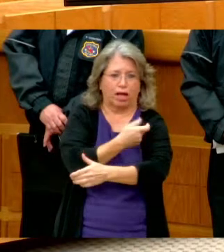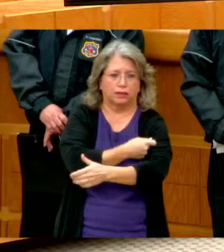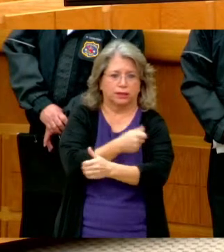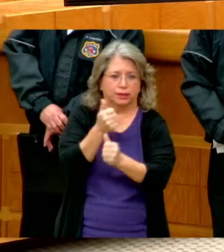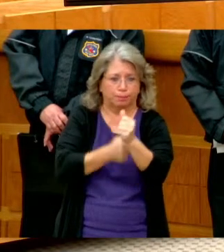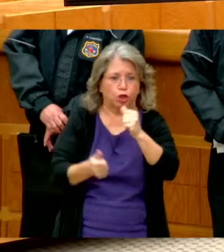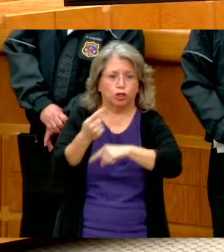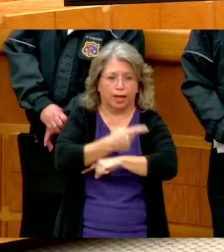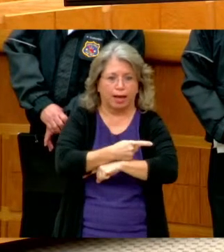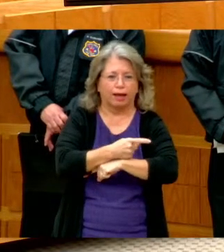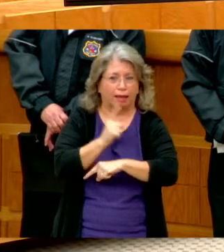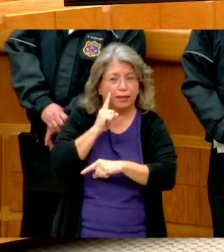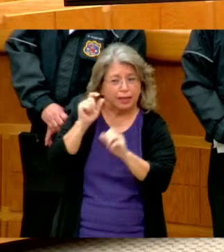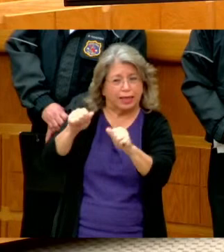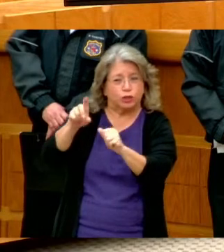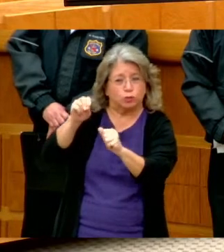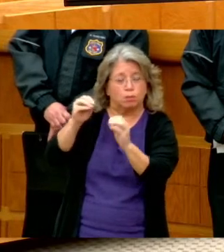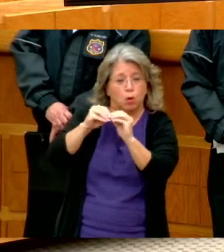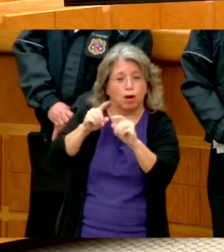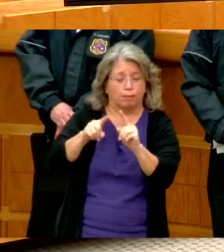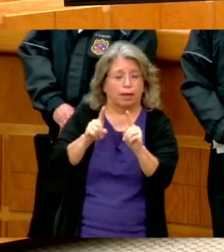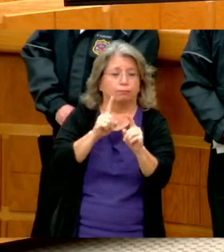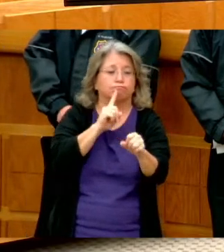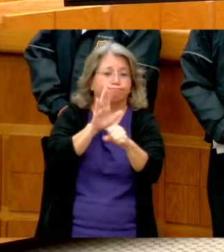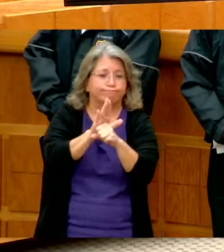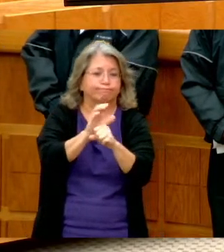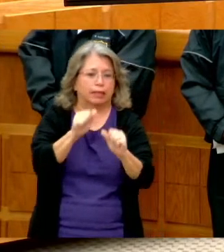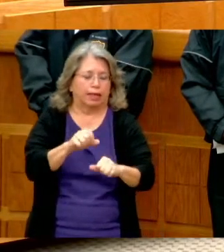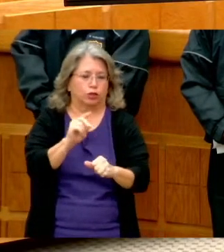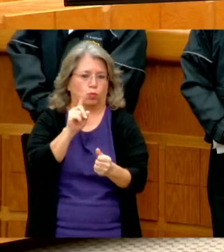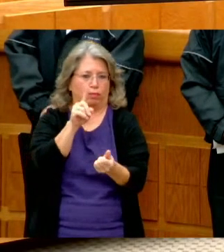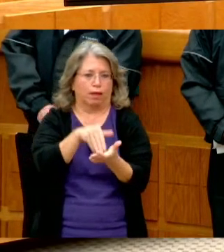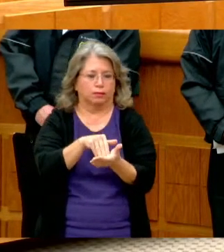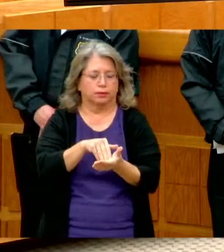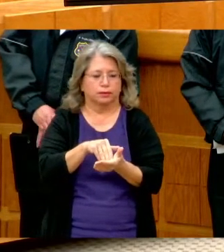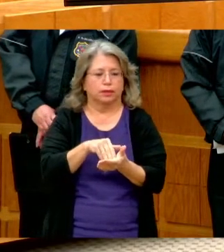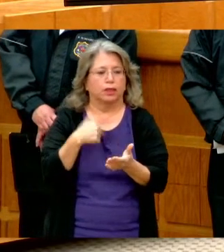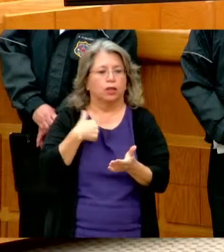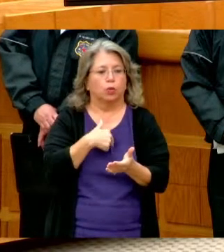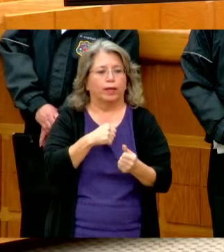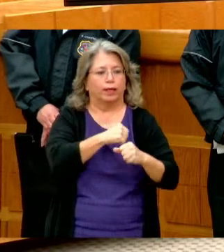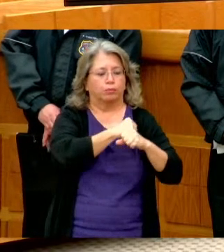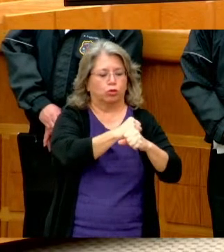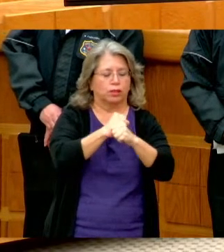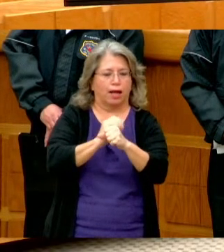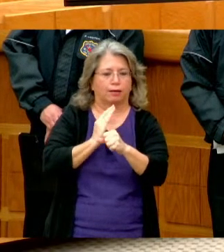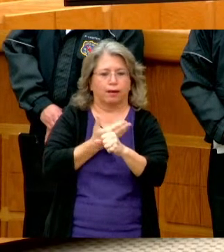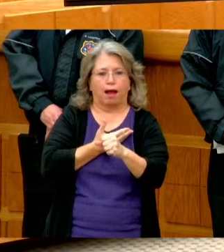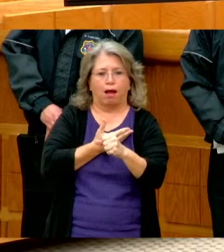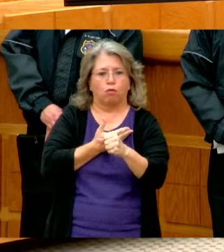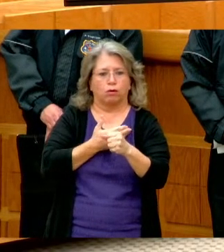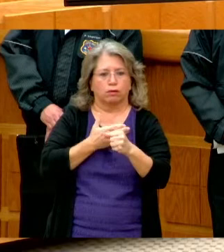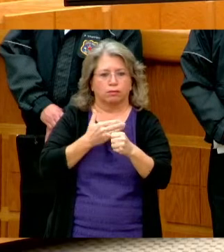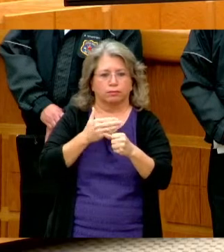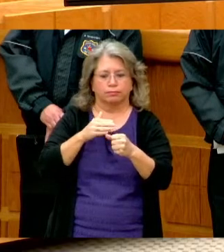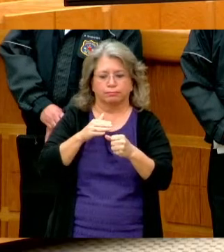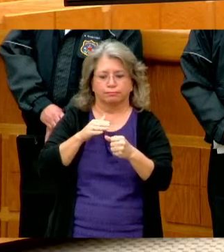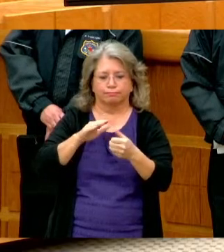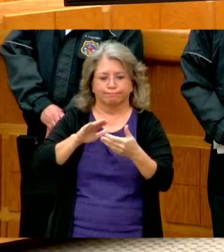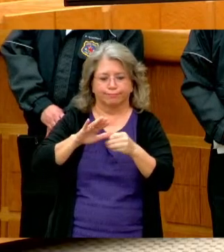help safeguard the health of our family, friends, employees, neighbors, and surrounding community. And